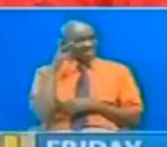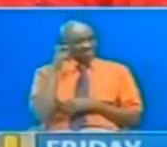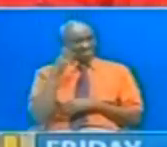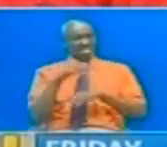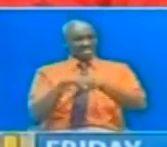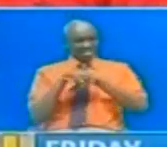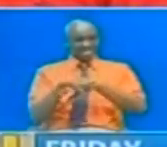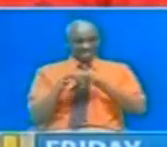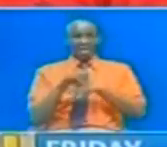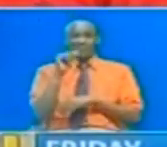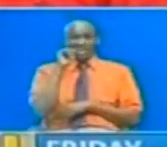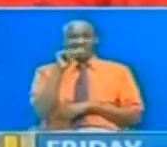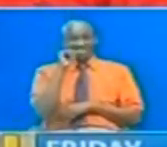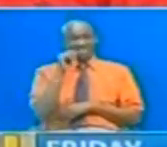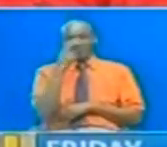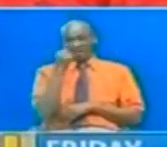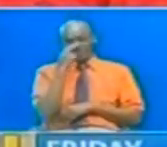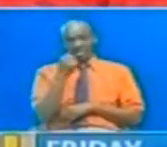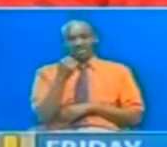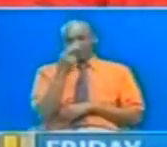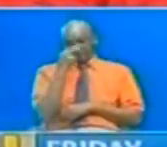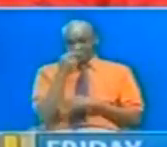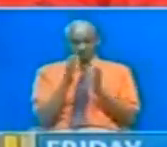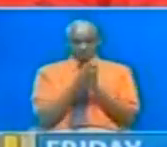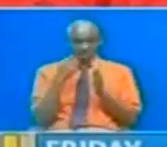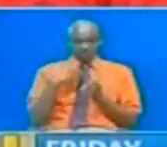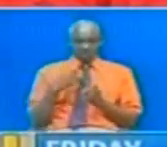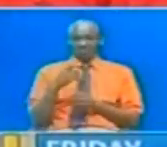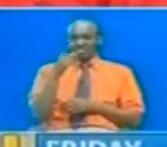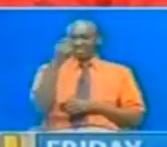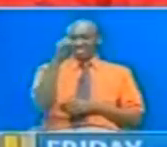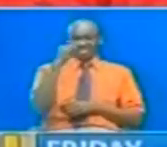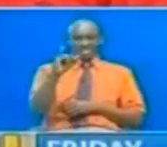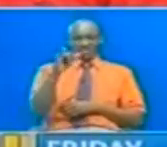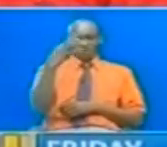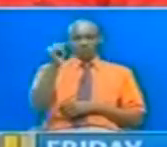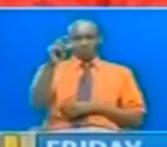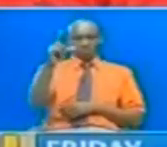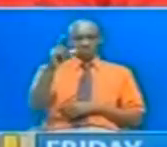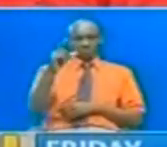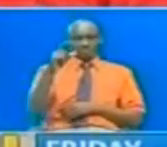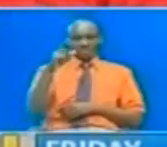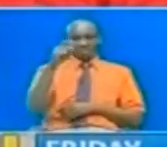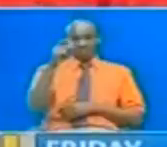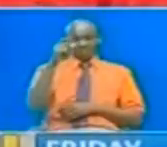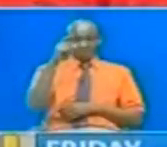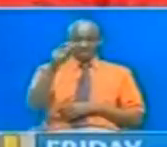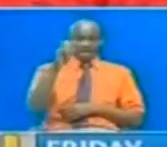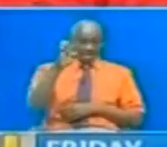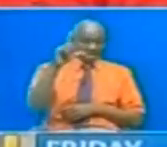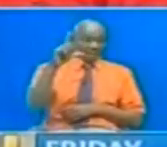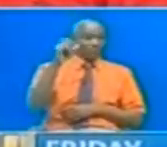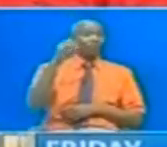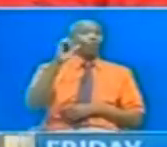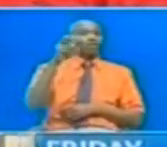English, British comedy, and I had them talking about telephone. And I was wondering, do we say telephone, telephone, which is